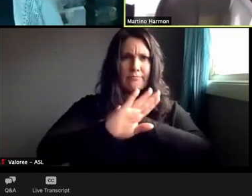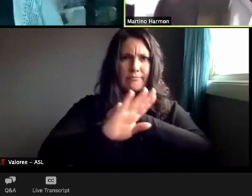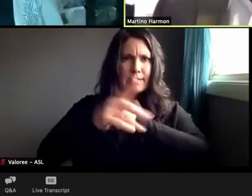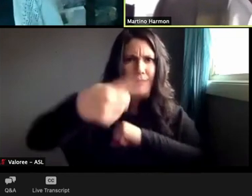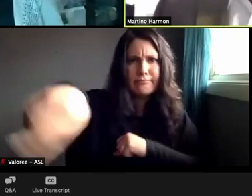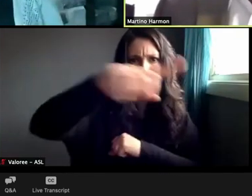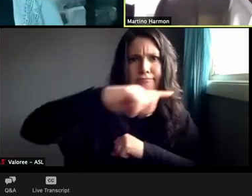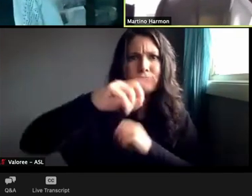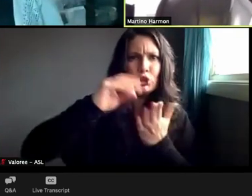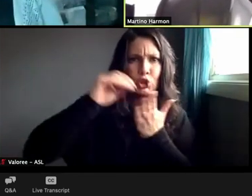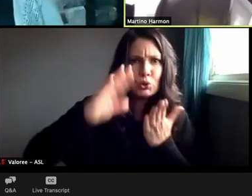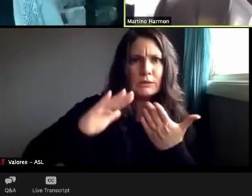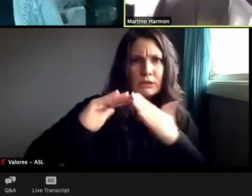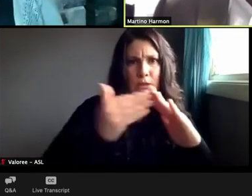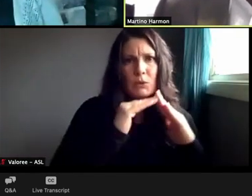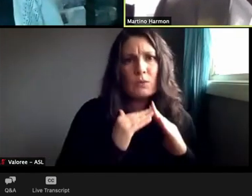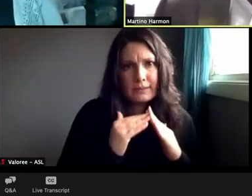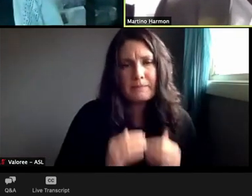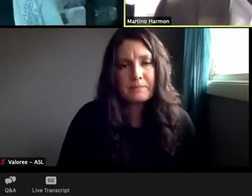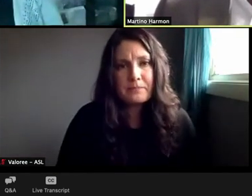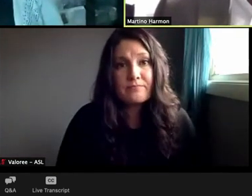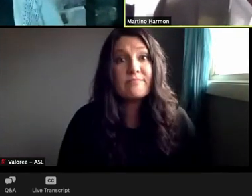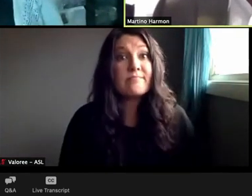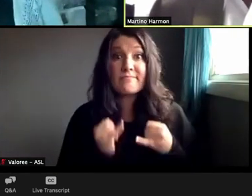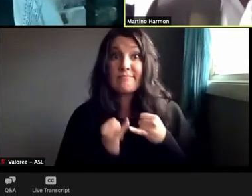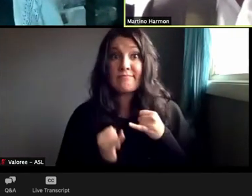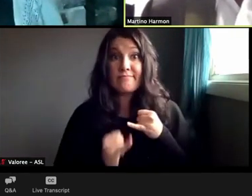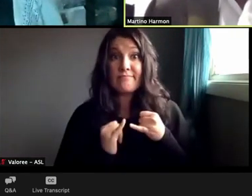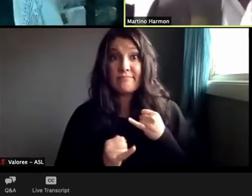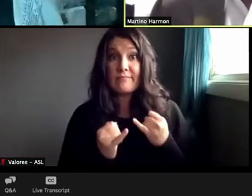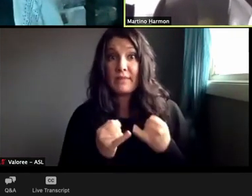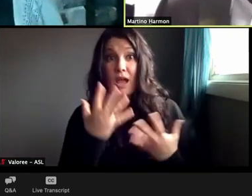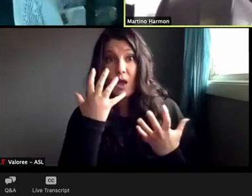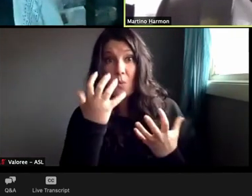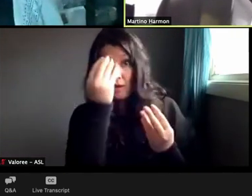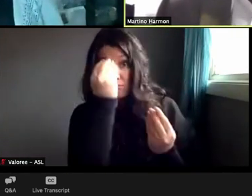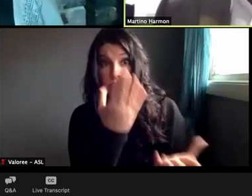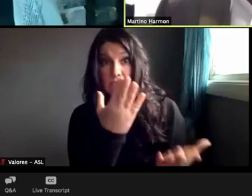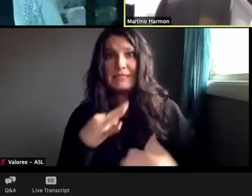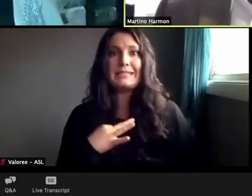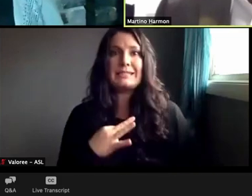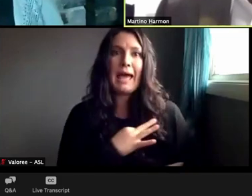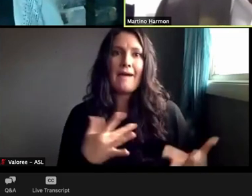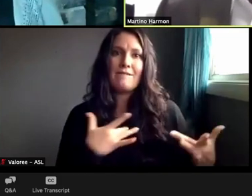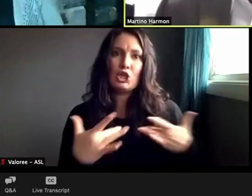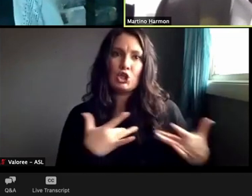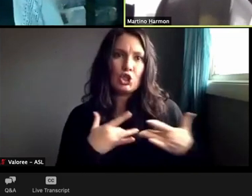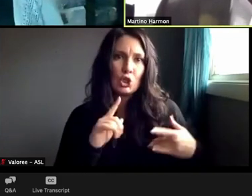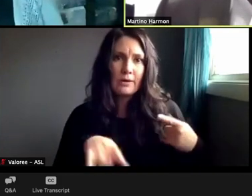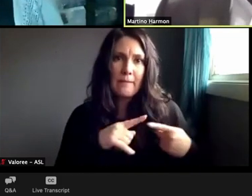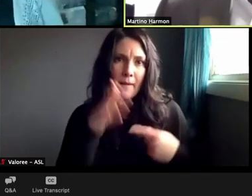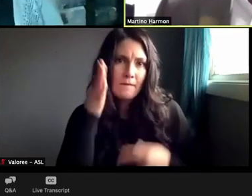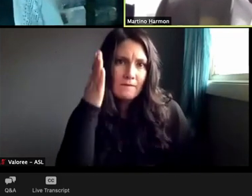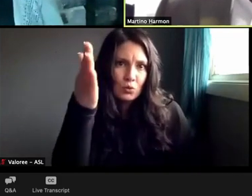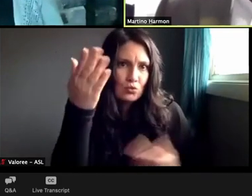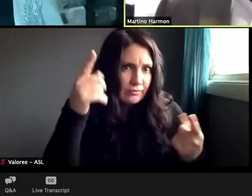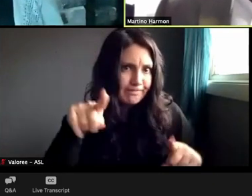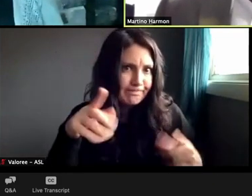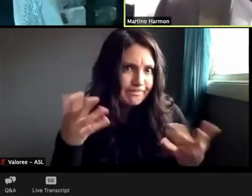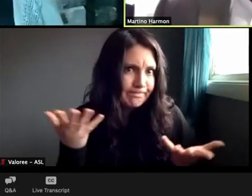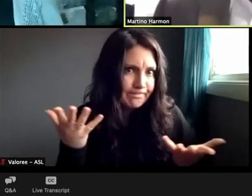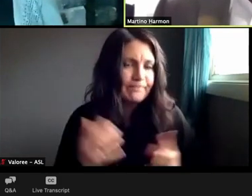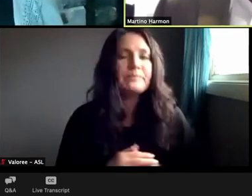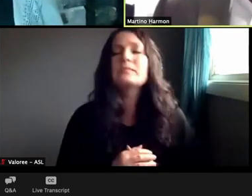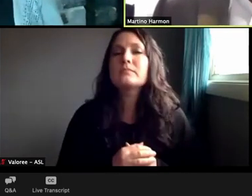entire community. And finally, I want to address staff concerns about the future. I want to acknowledge